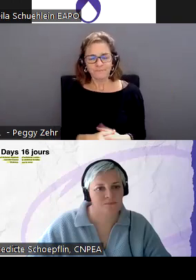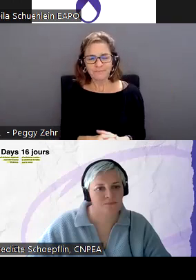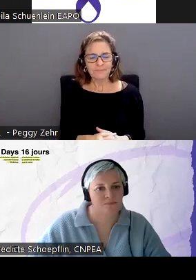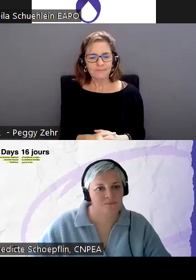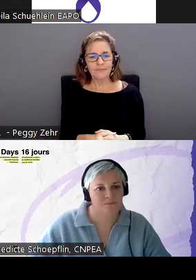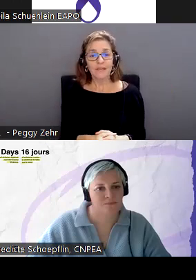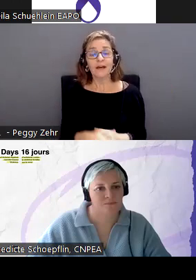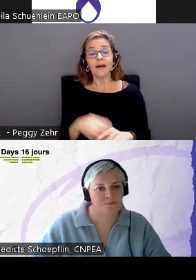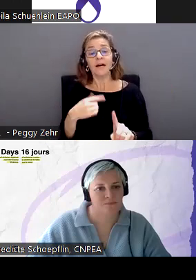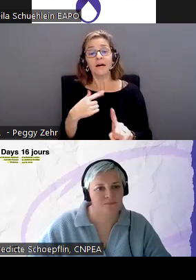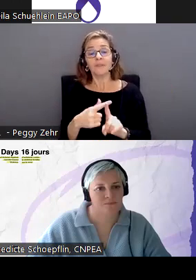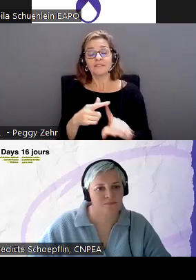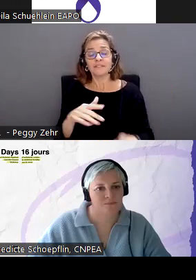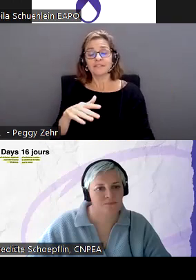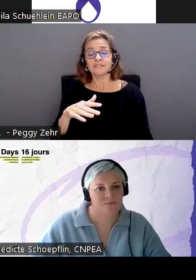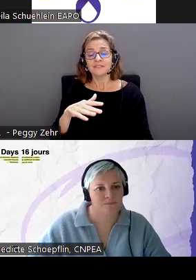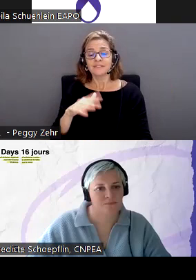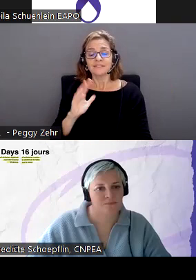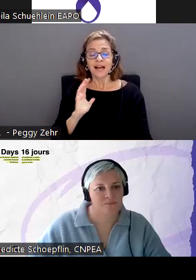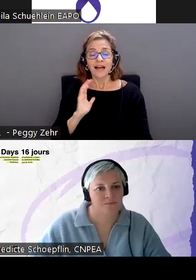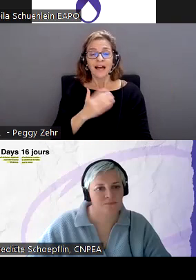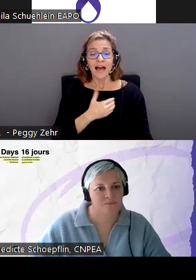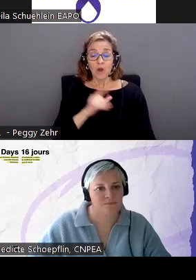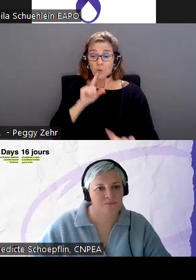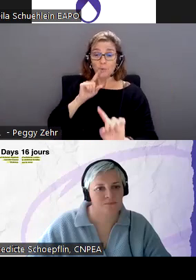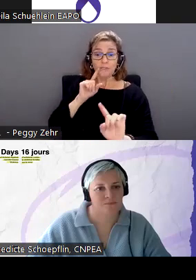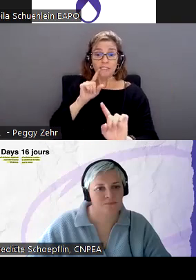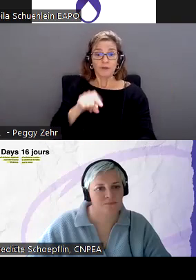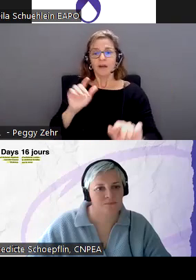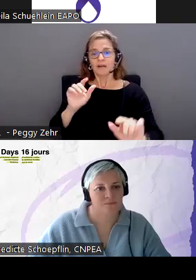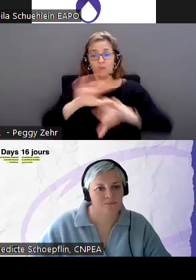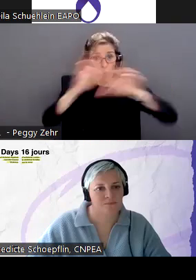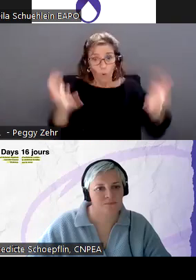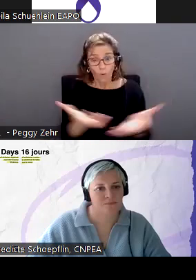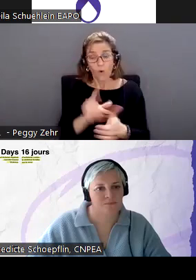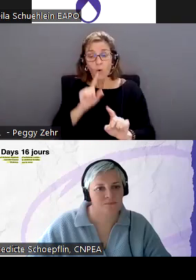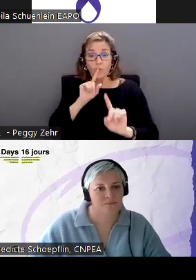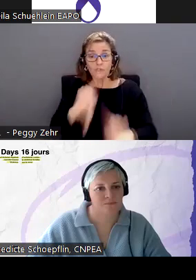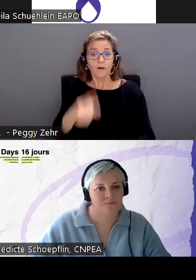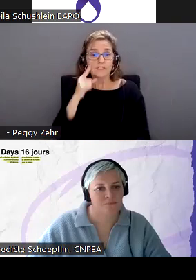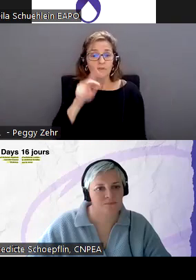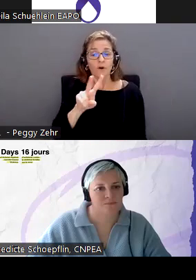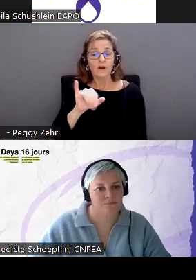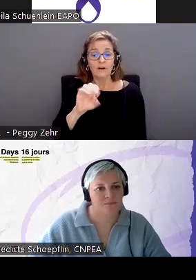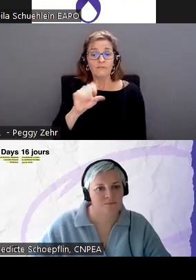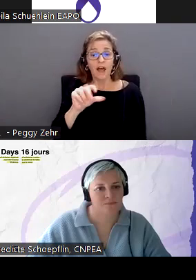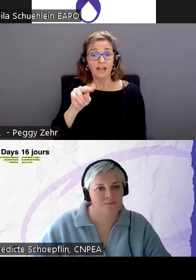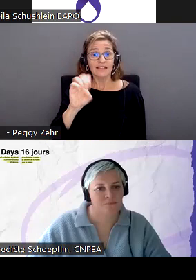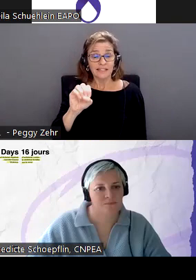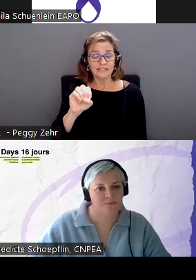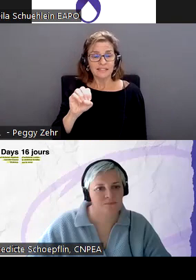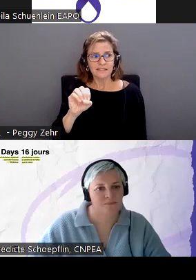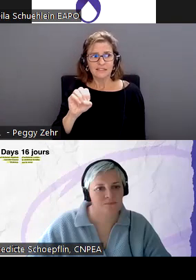the entire violence response ecosystem is underwater. It is not adequately resourced. People are drowning in the